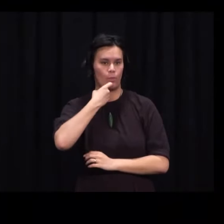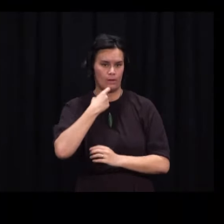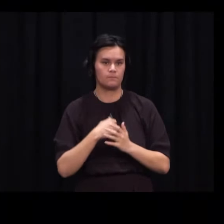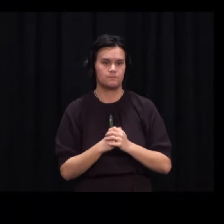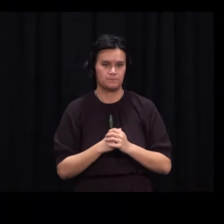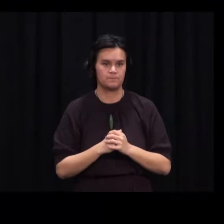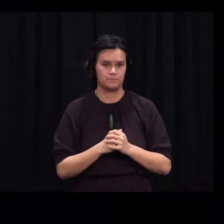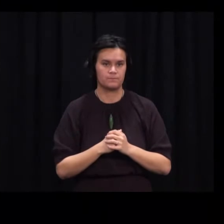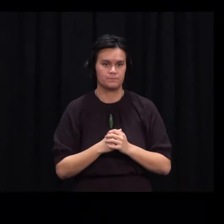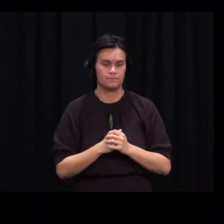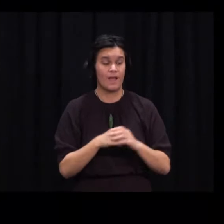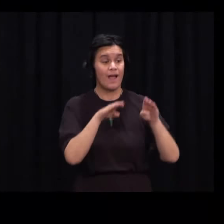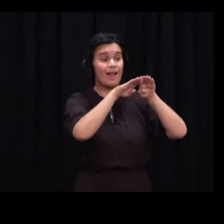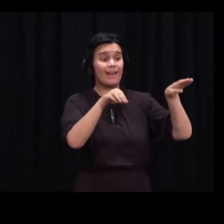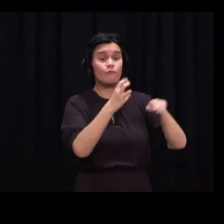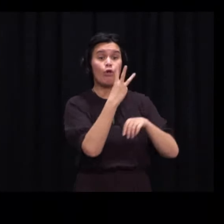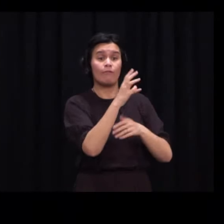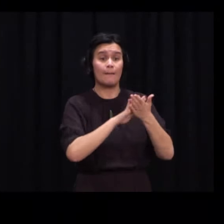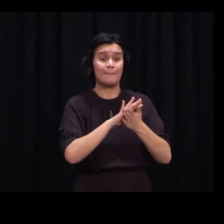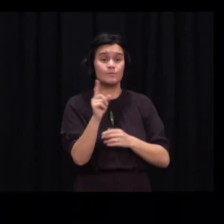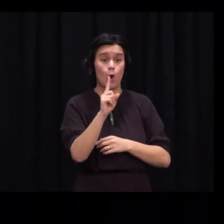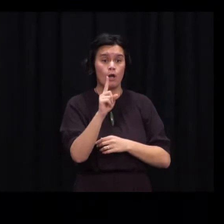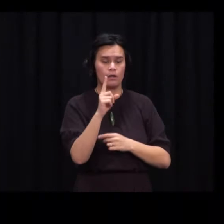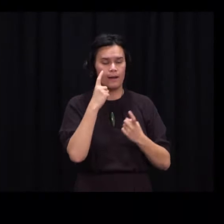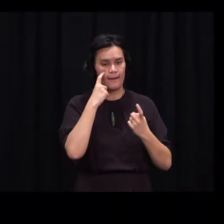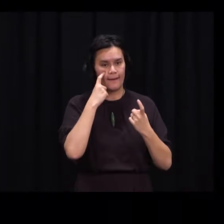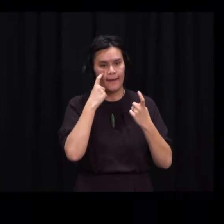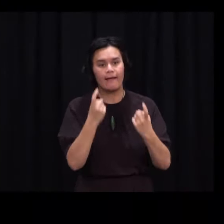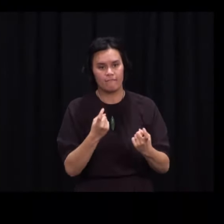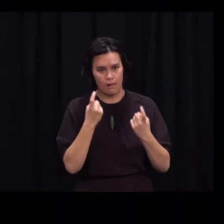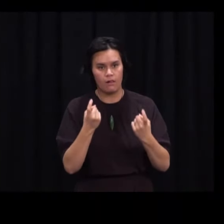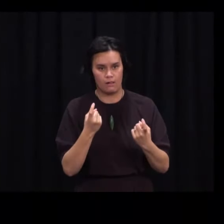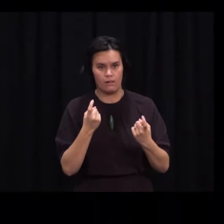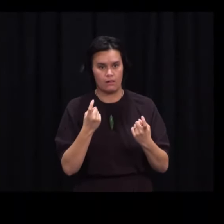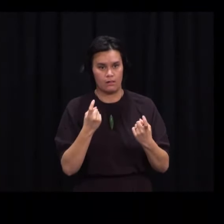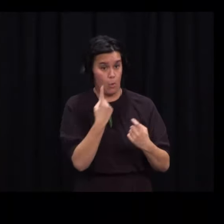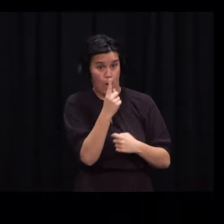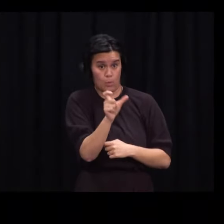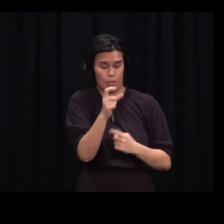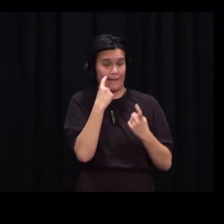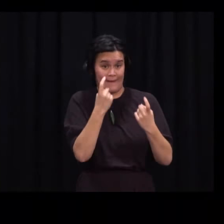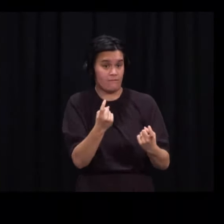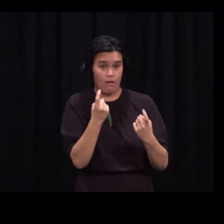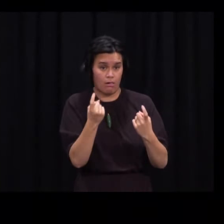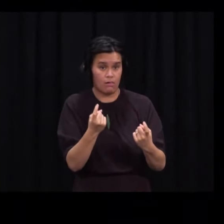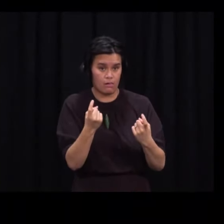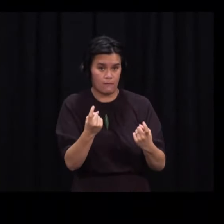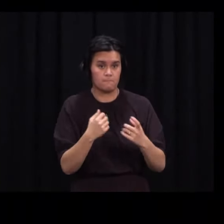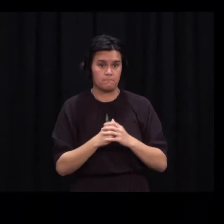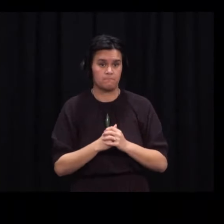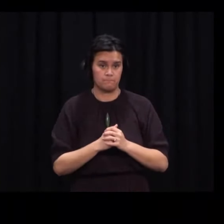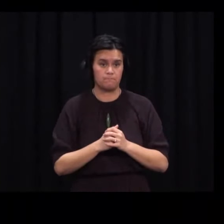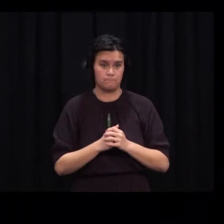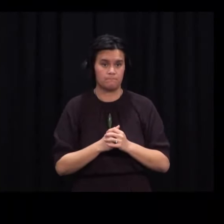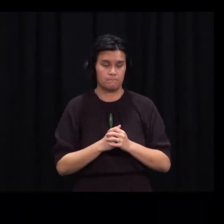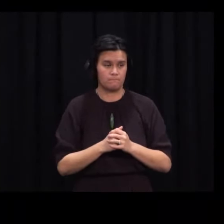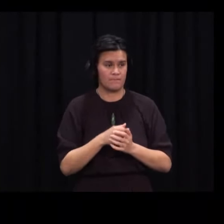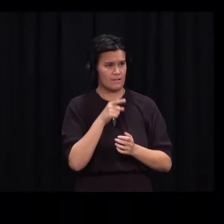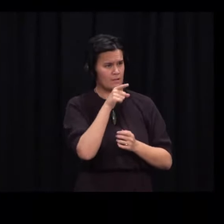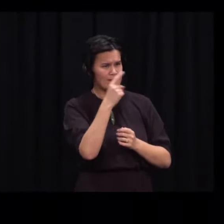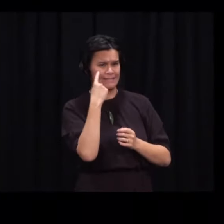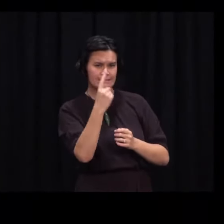word: caution. You will have heard me say that when analysing where transmission has occurred, there are some strong themes and reasons